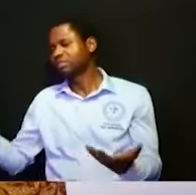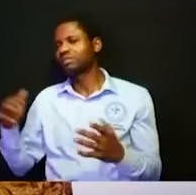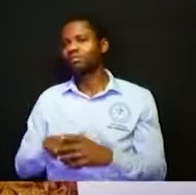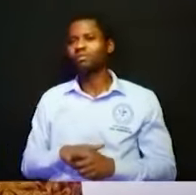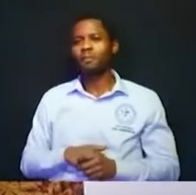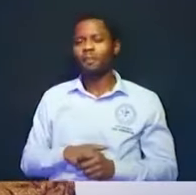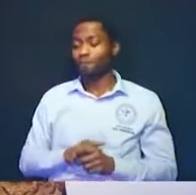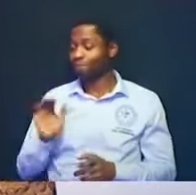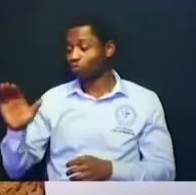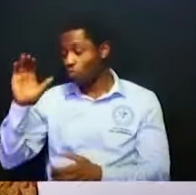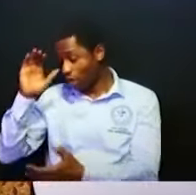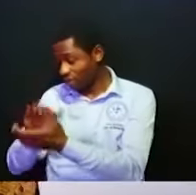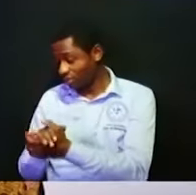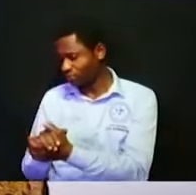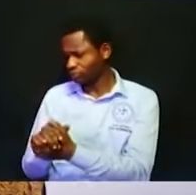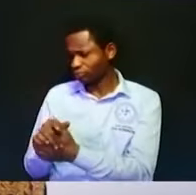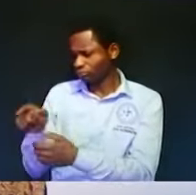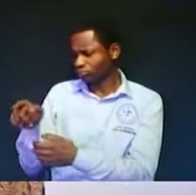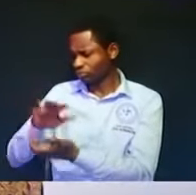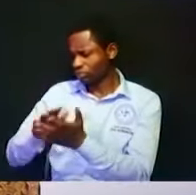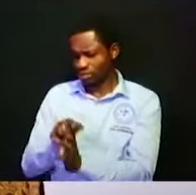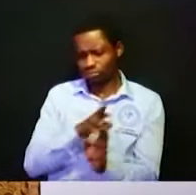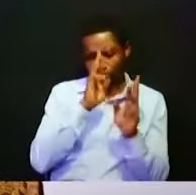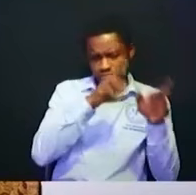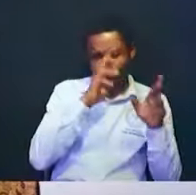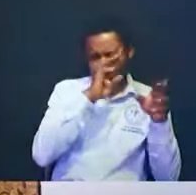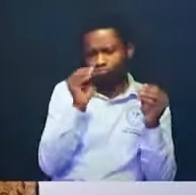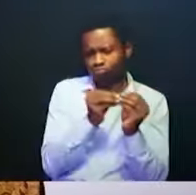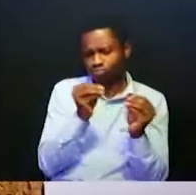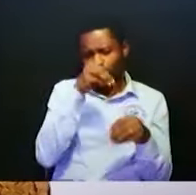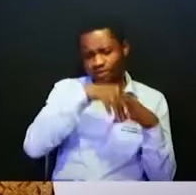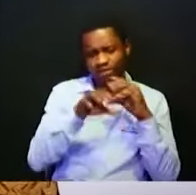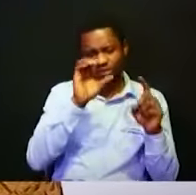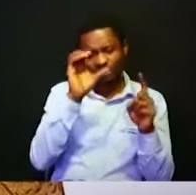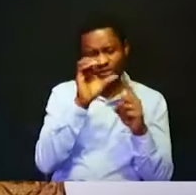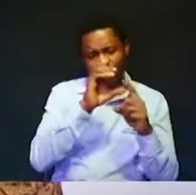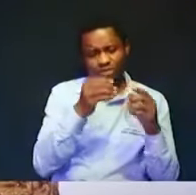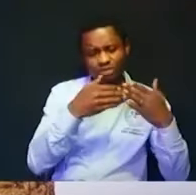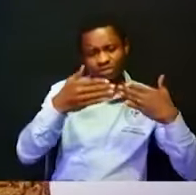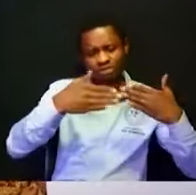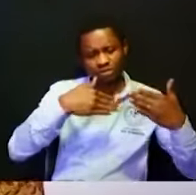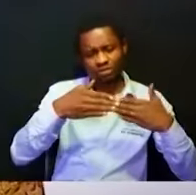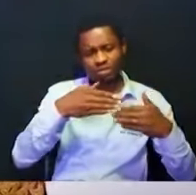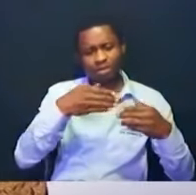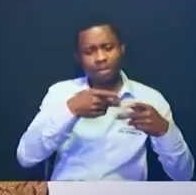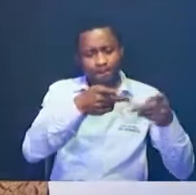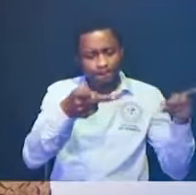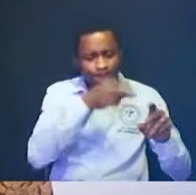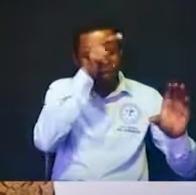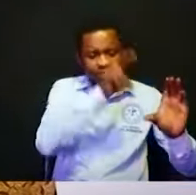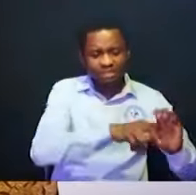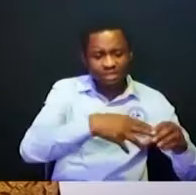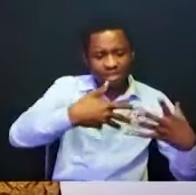no her husband is respected at the city gate that is 23 where he takes his seat